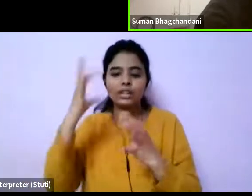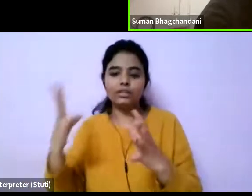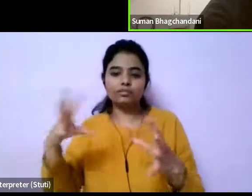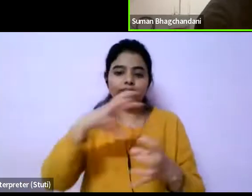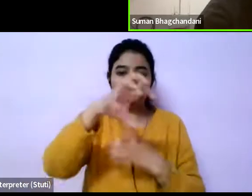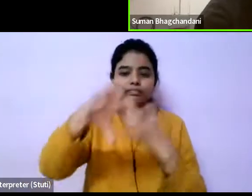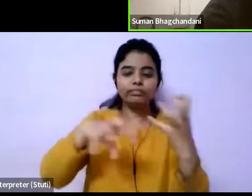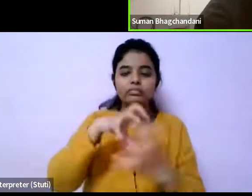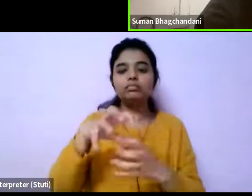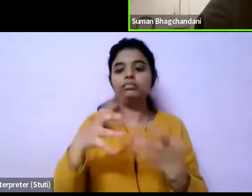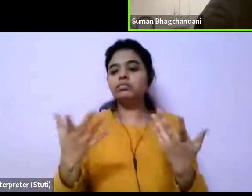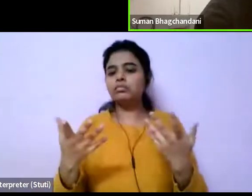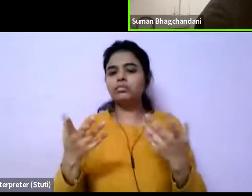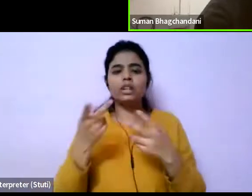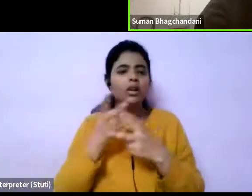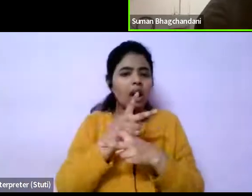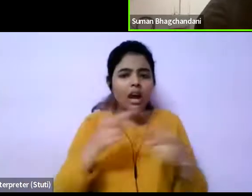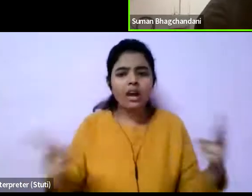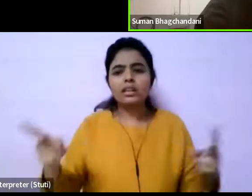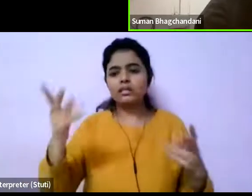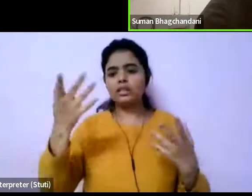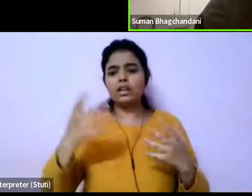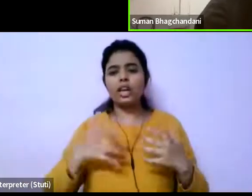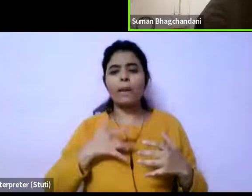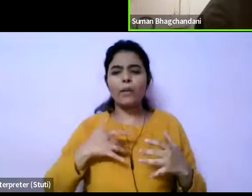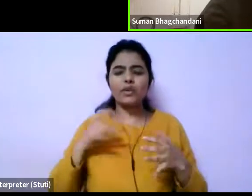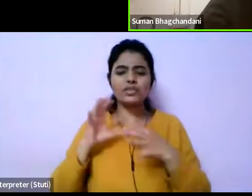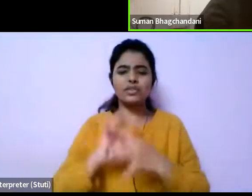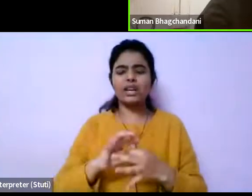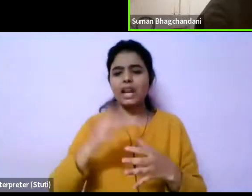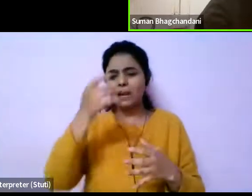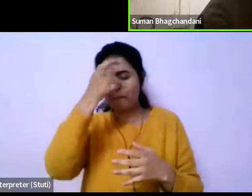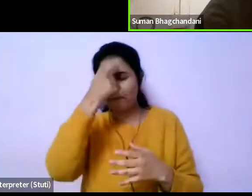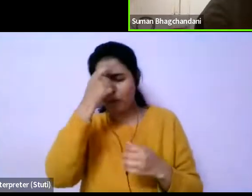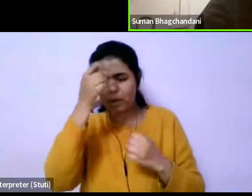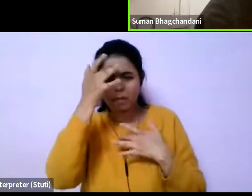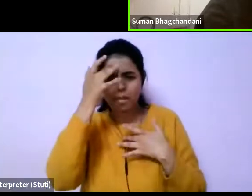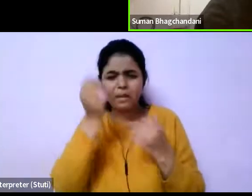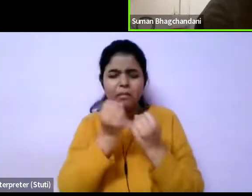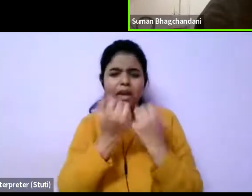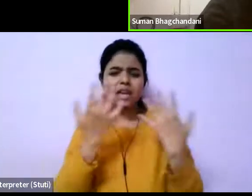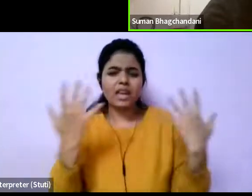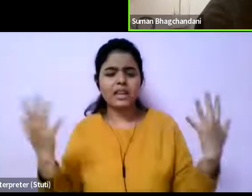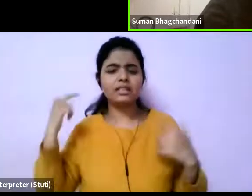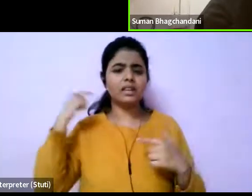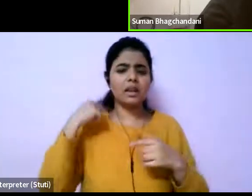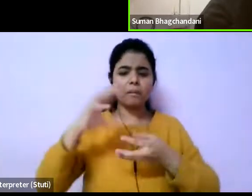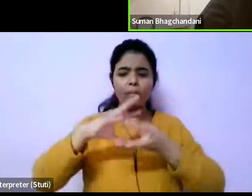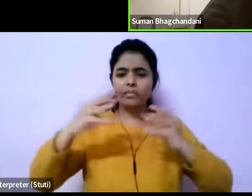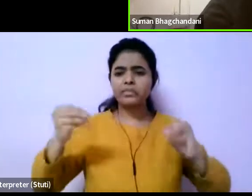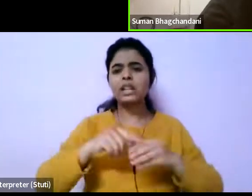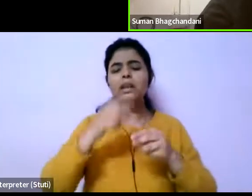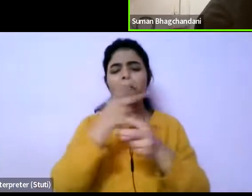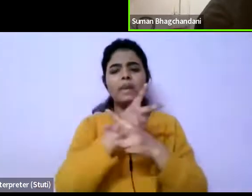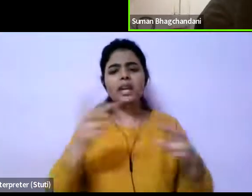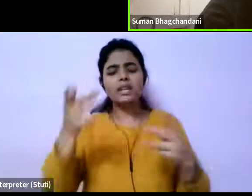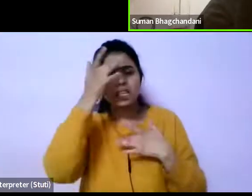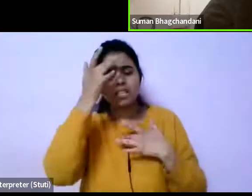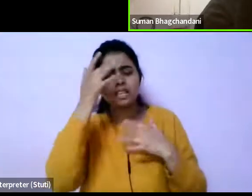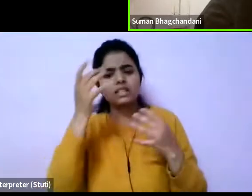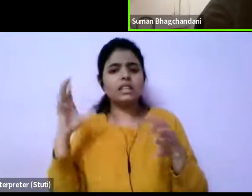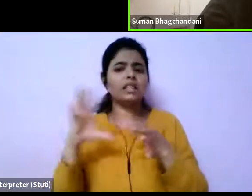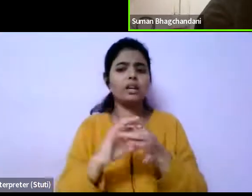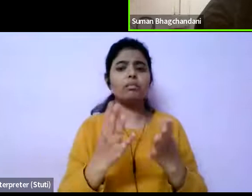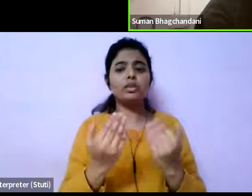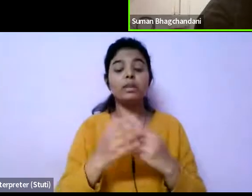perform somatic neuroses, emotional collapses, unguarded self, amidst other subjects. However, this vulnerability is still